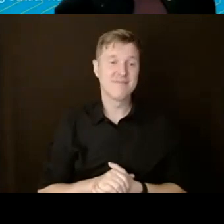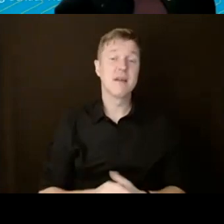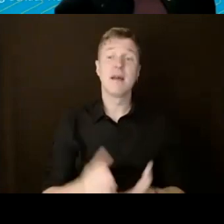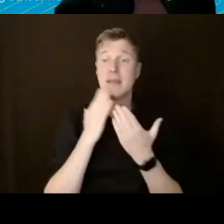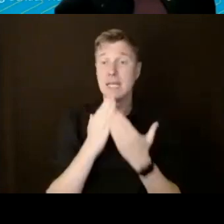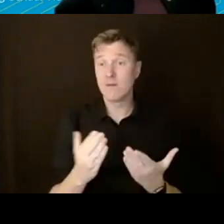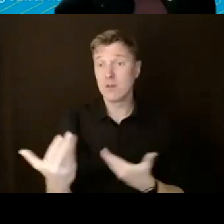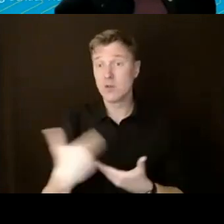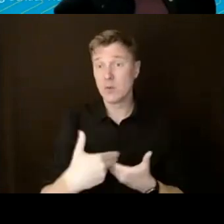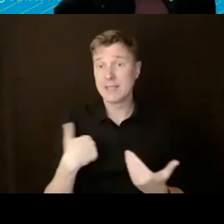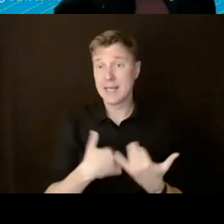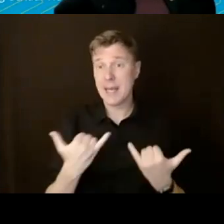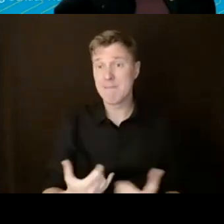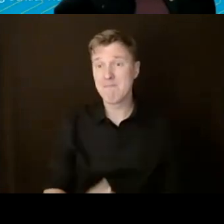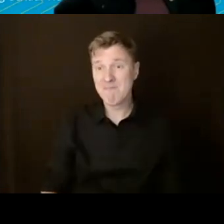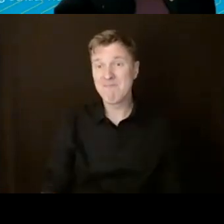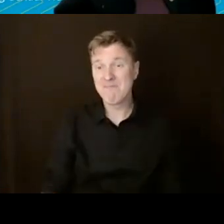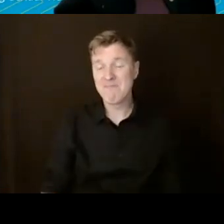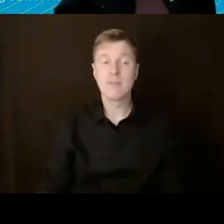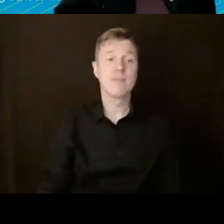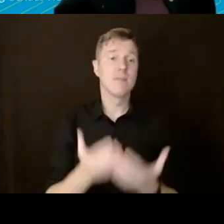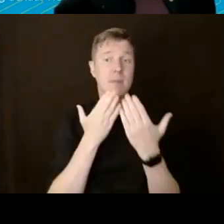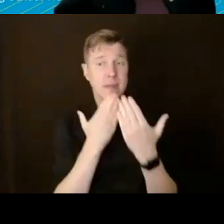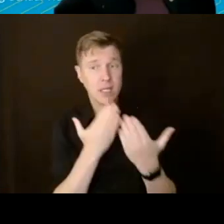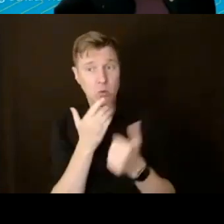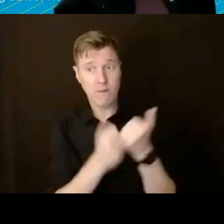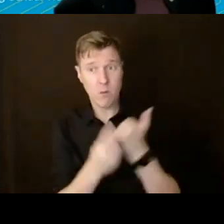being here. Thank you, everyone.